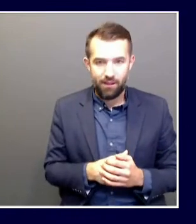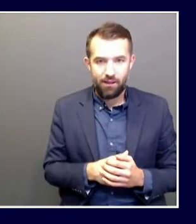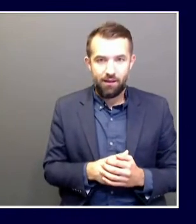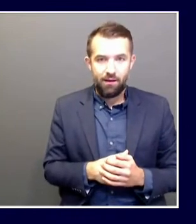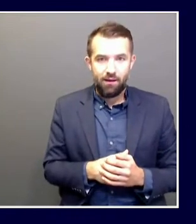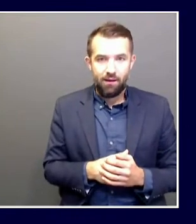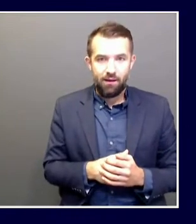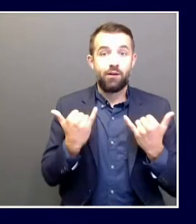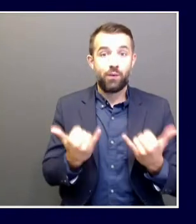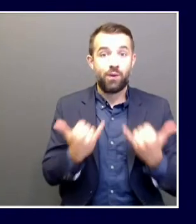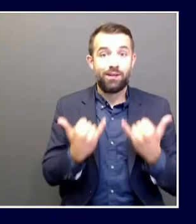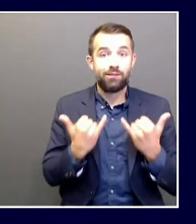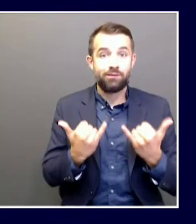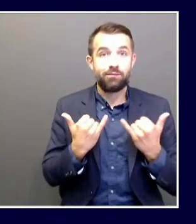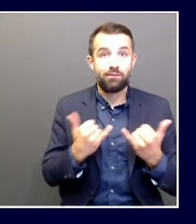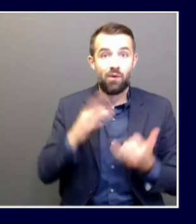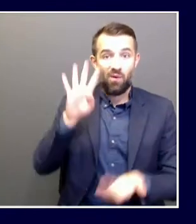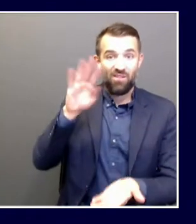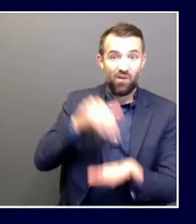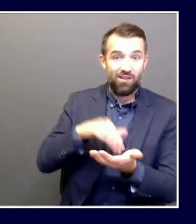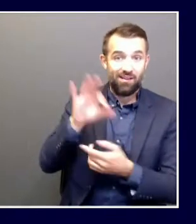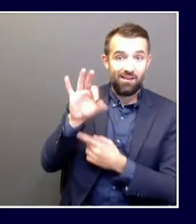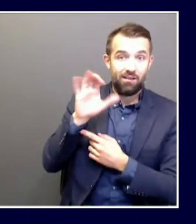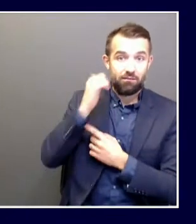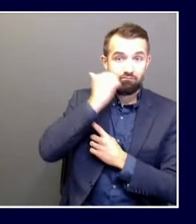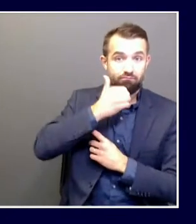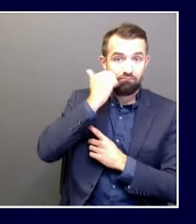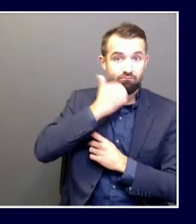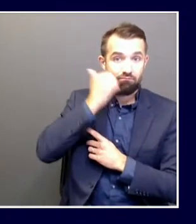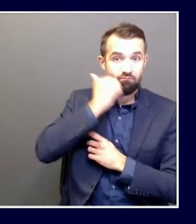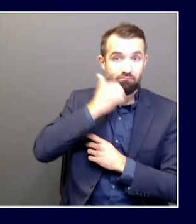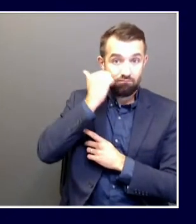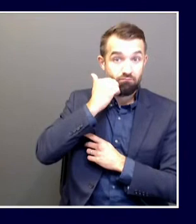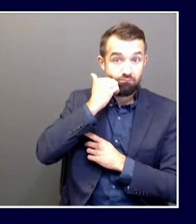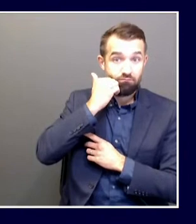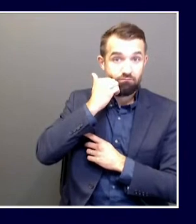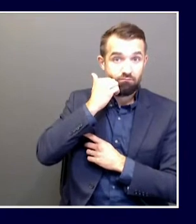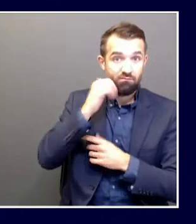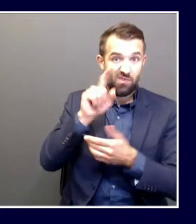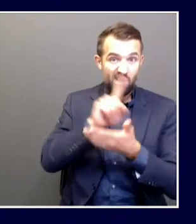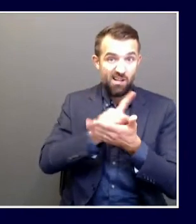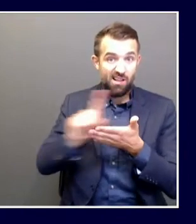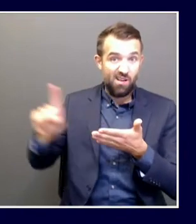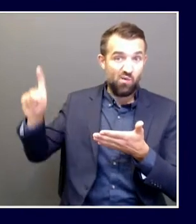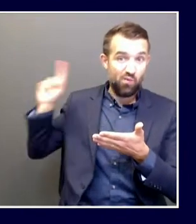doing about 4,900 doses a day. Exactly a week ago on September